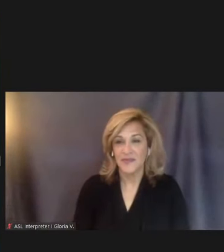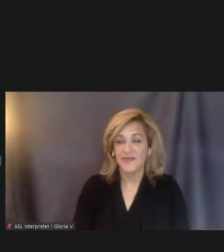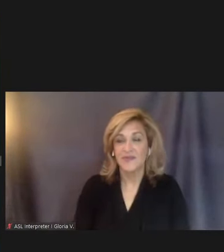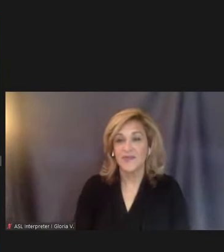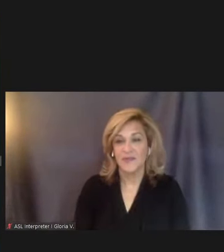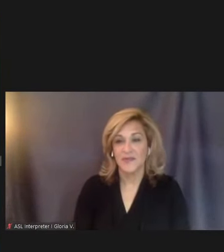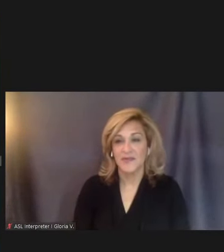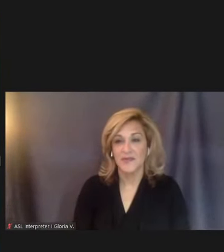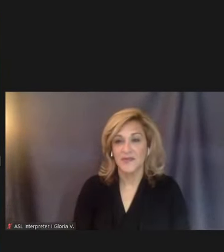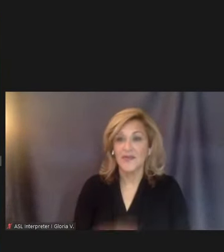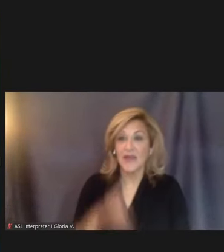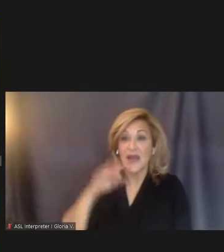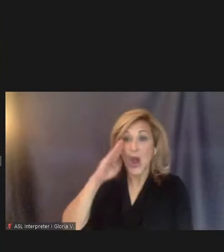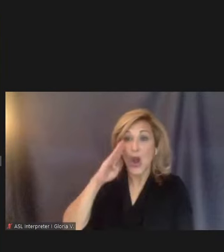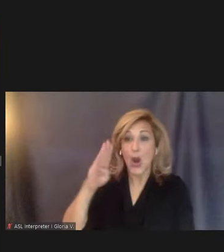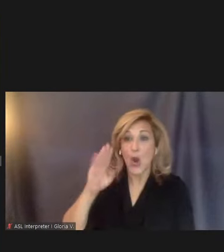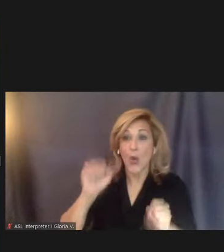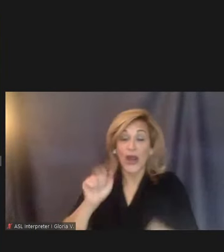Hello, can you hear me?